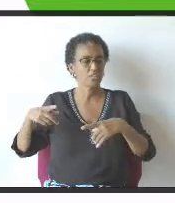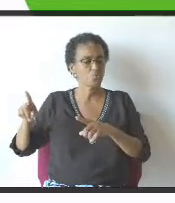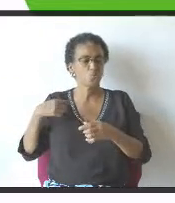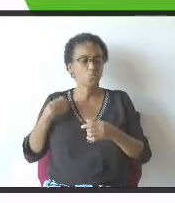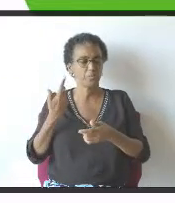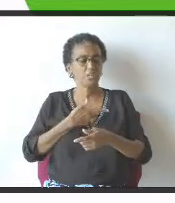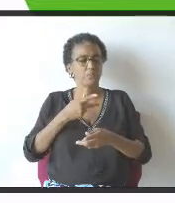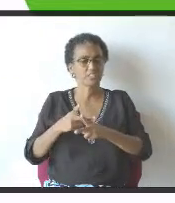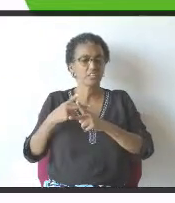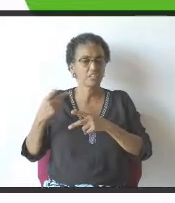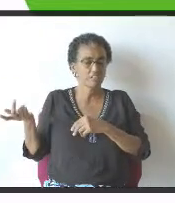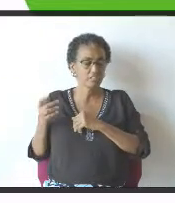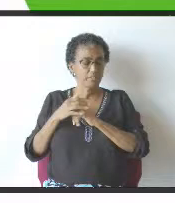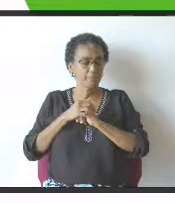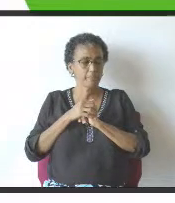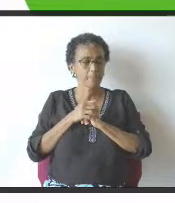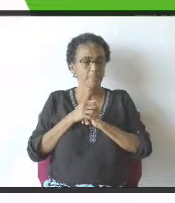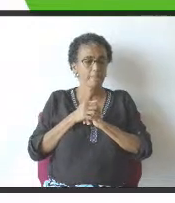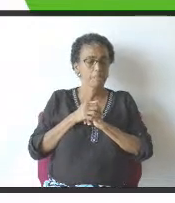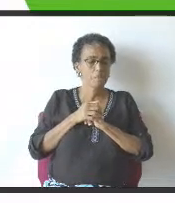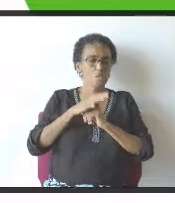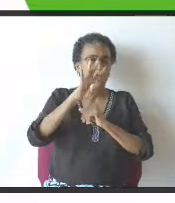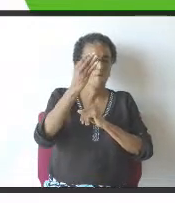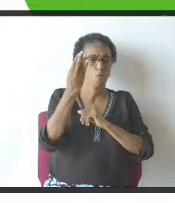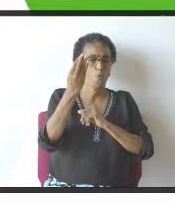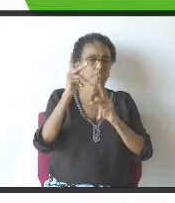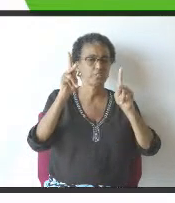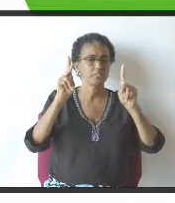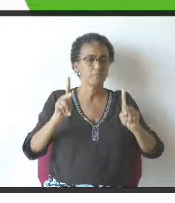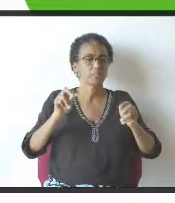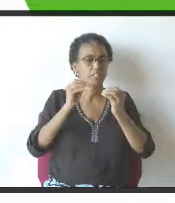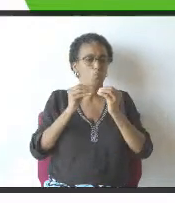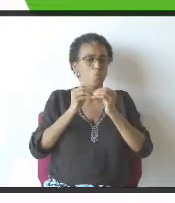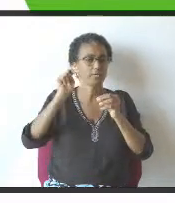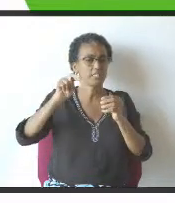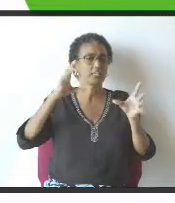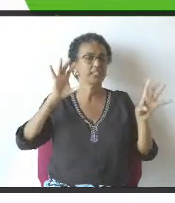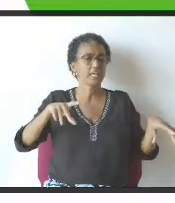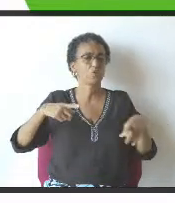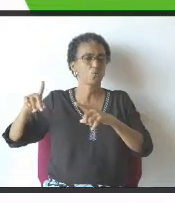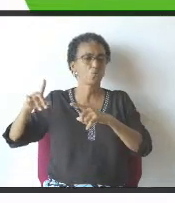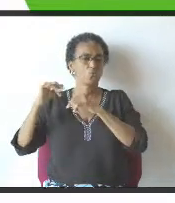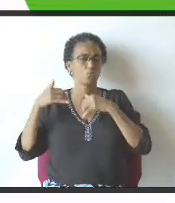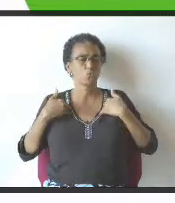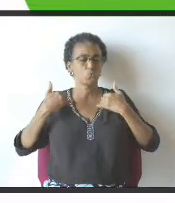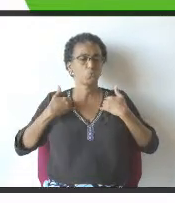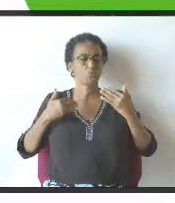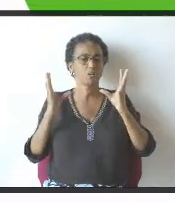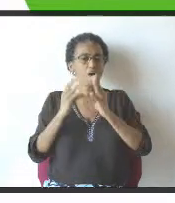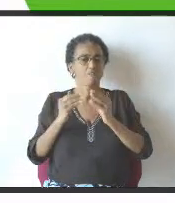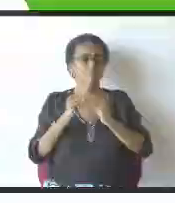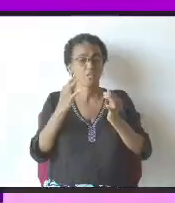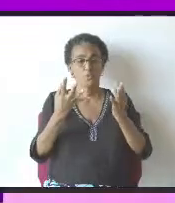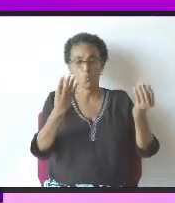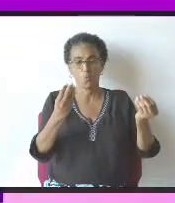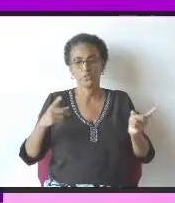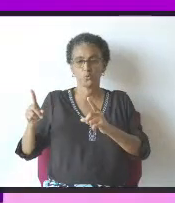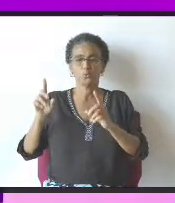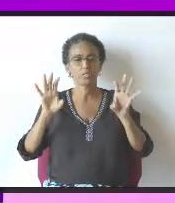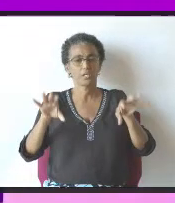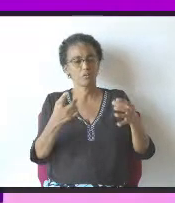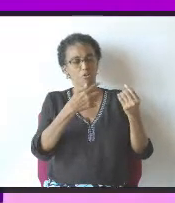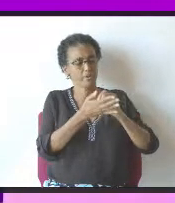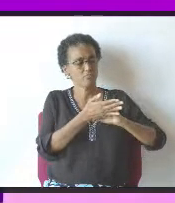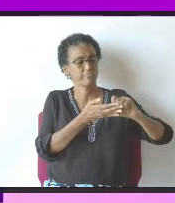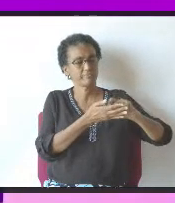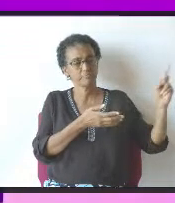ASAP, and 14 spot left sports. Spots are left, and you don't want to get missed. You don't want to get left behind here. All right,